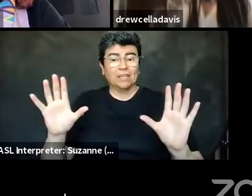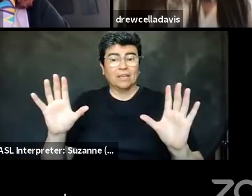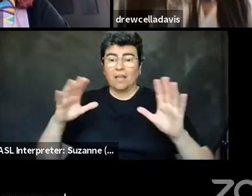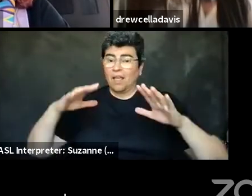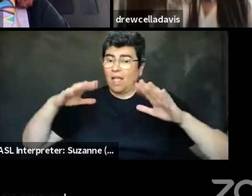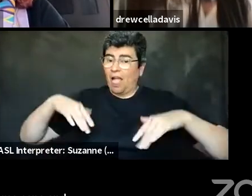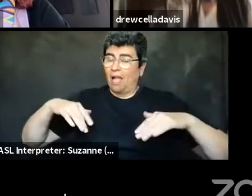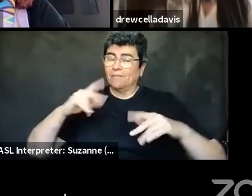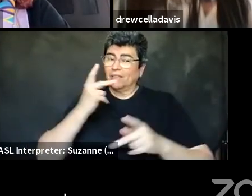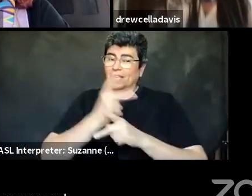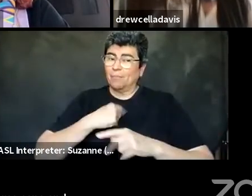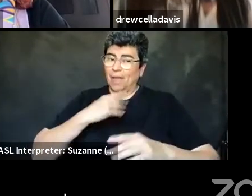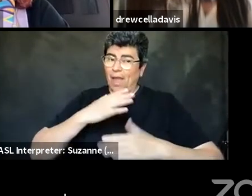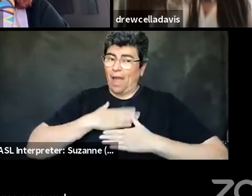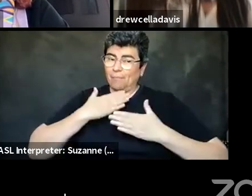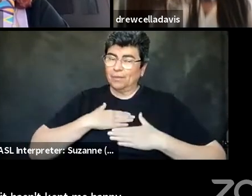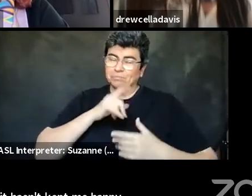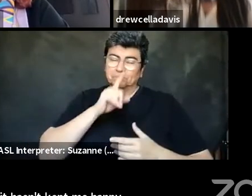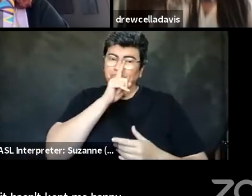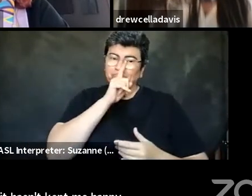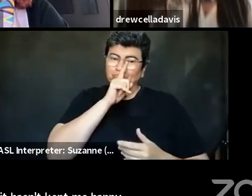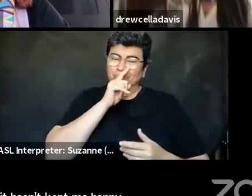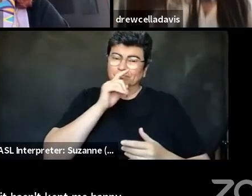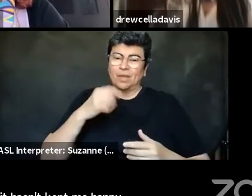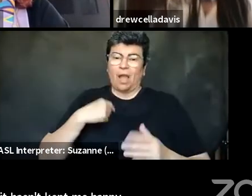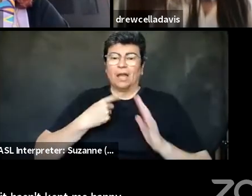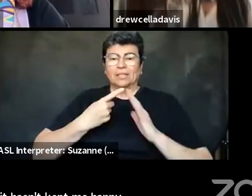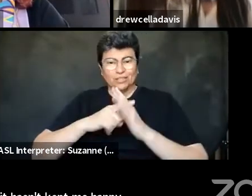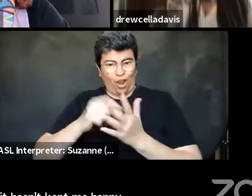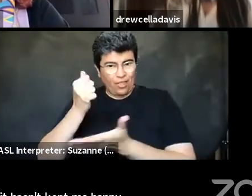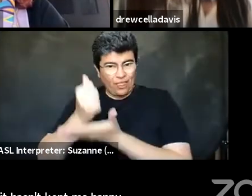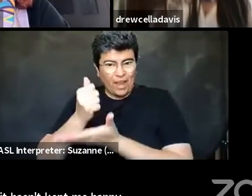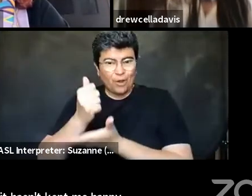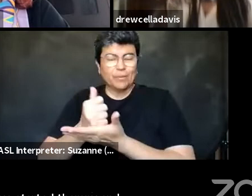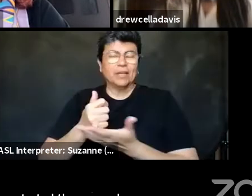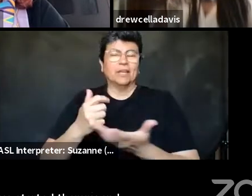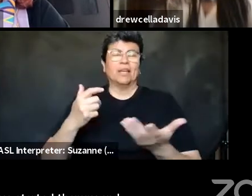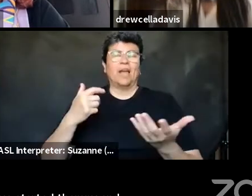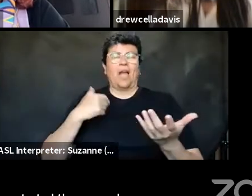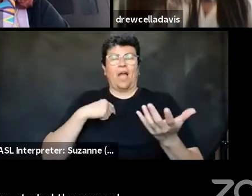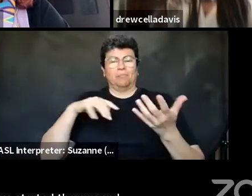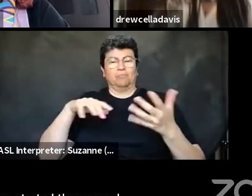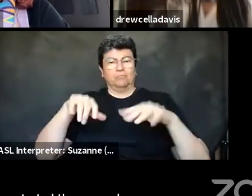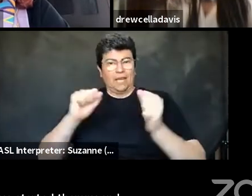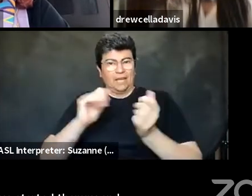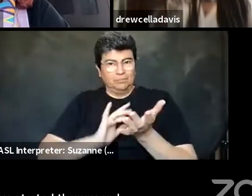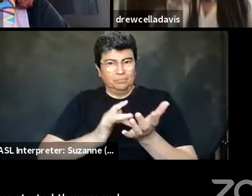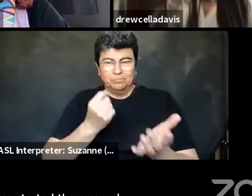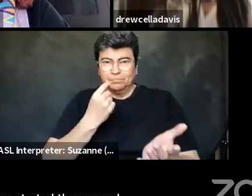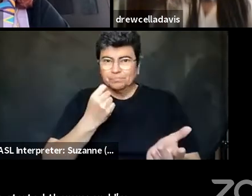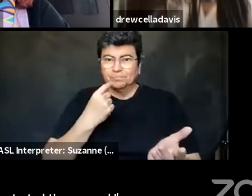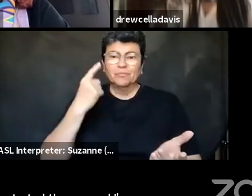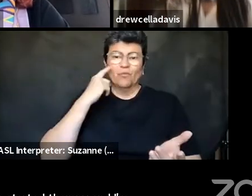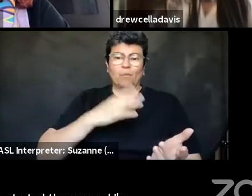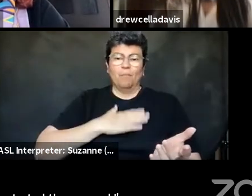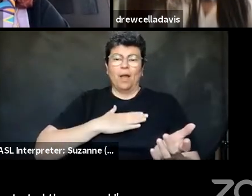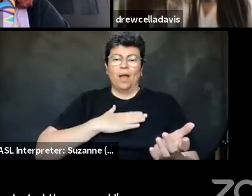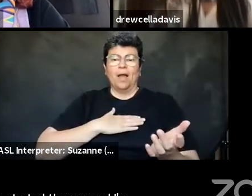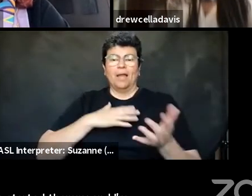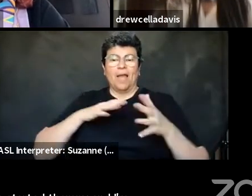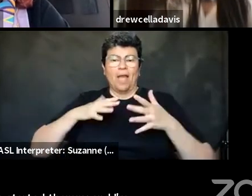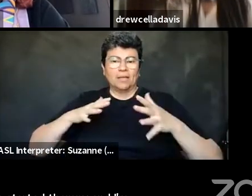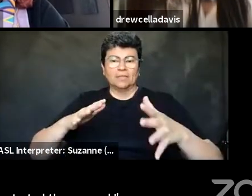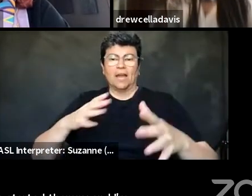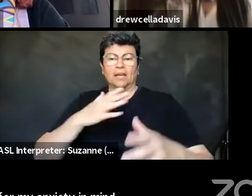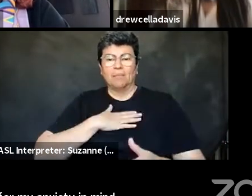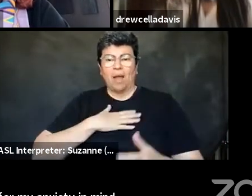me happy. I've started therapy and I'm taking some medication for my anxiety